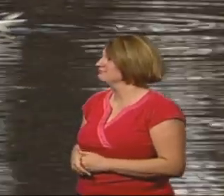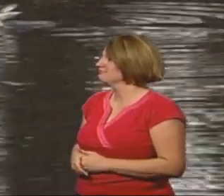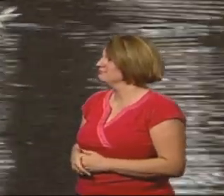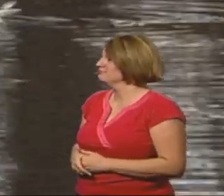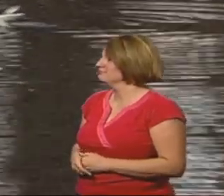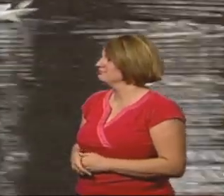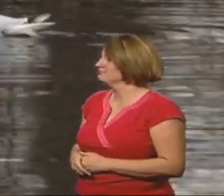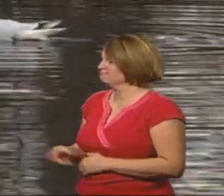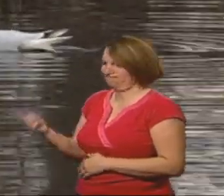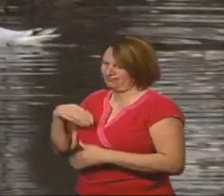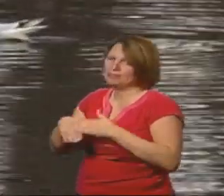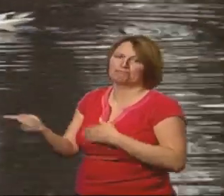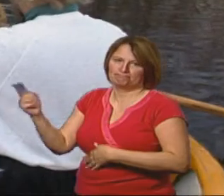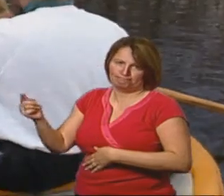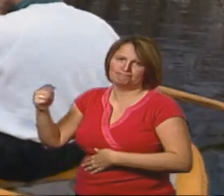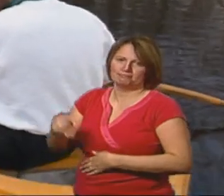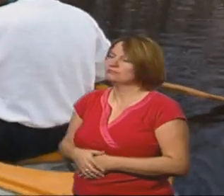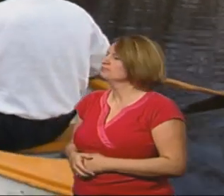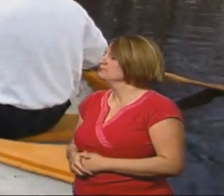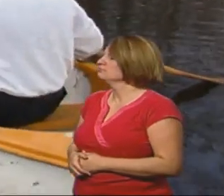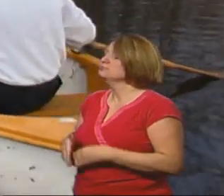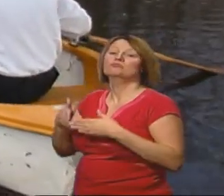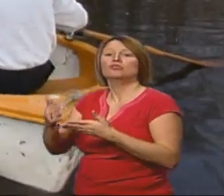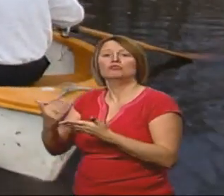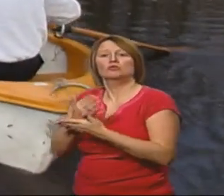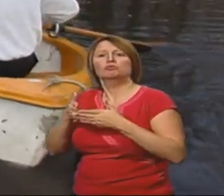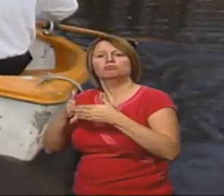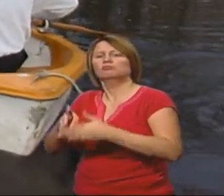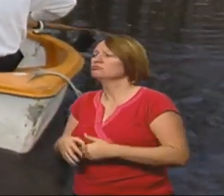You need to come this end really if you can once you get in. 300